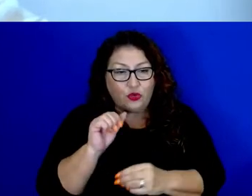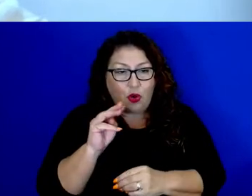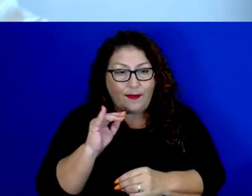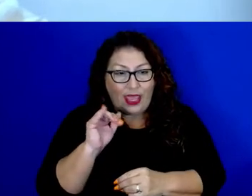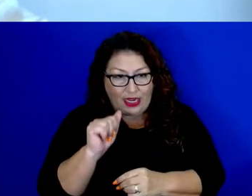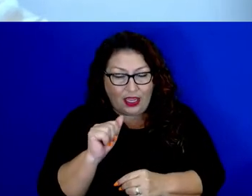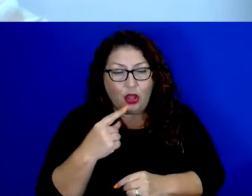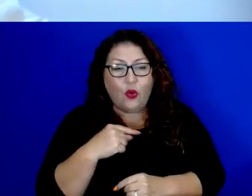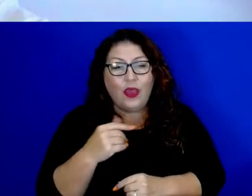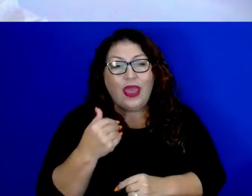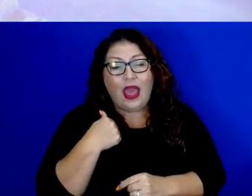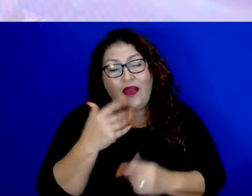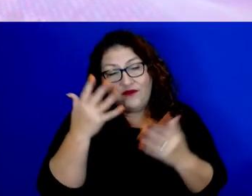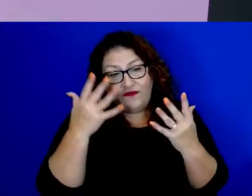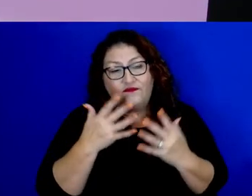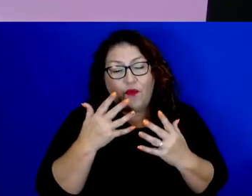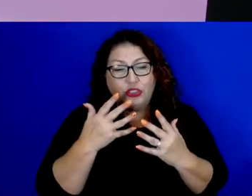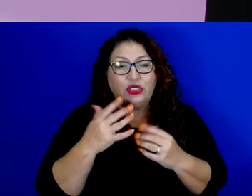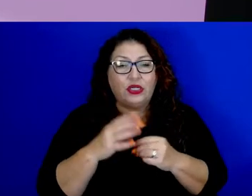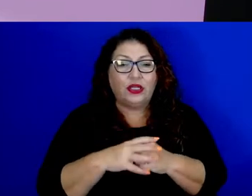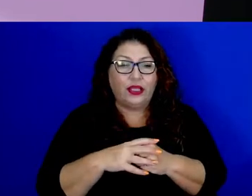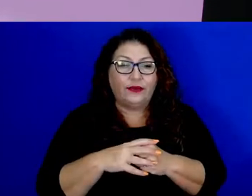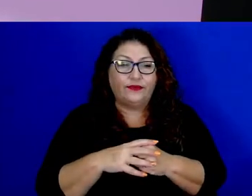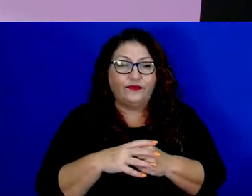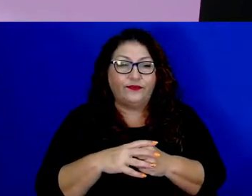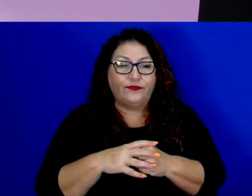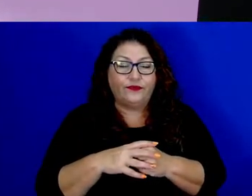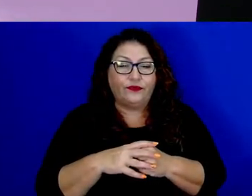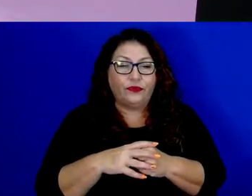unfortunately, according to the Europa Index,